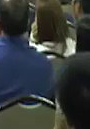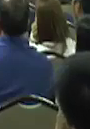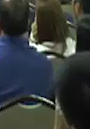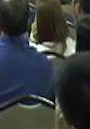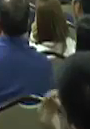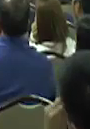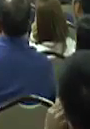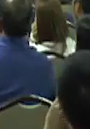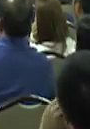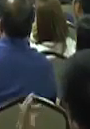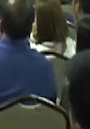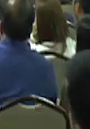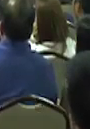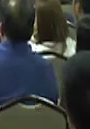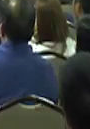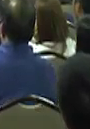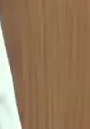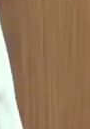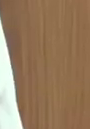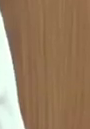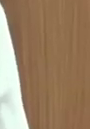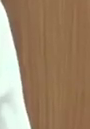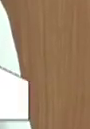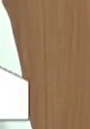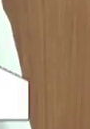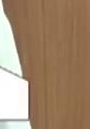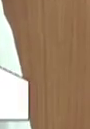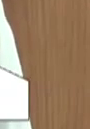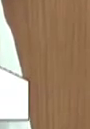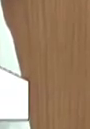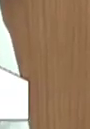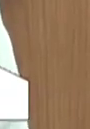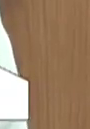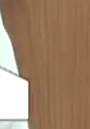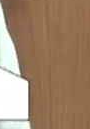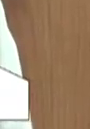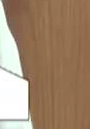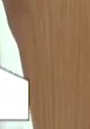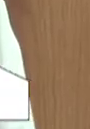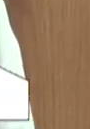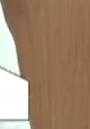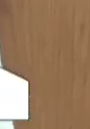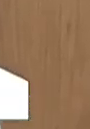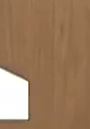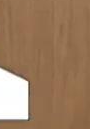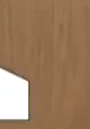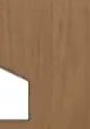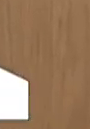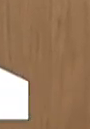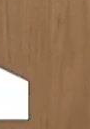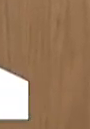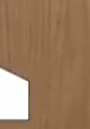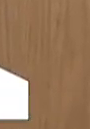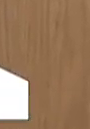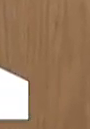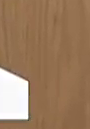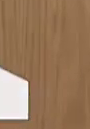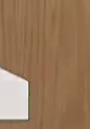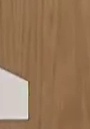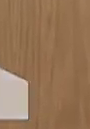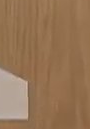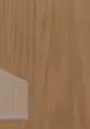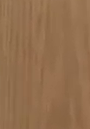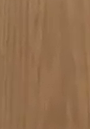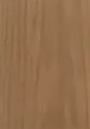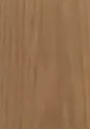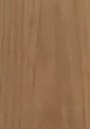kababaihan, nagtitiis na lang sa pagbubugbog ng asawa at sa infidelity ng lalaki. Bakit naman? The Catholic